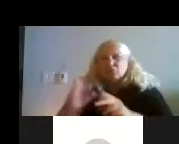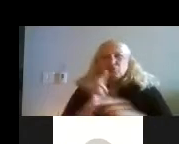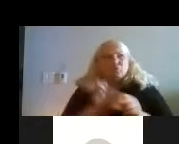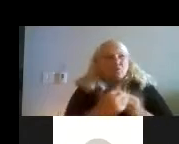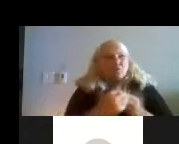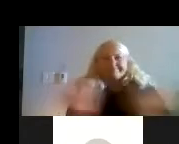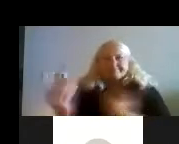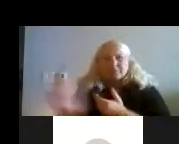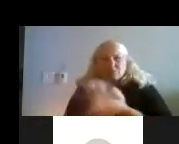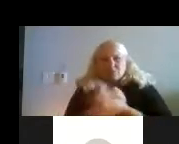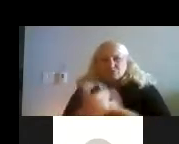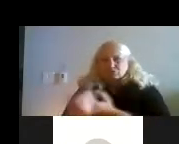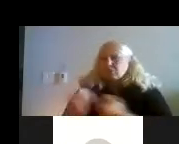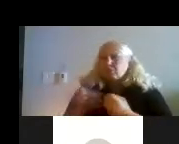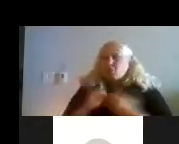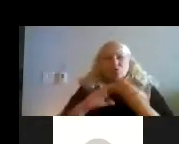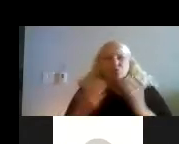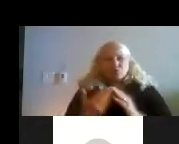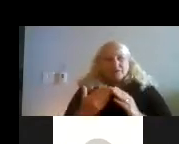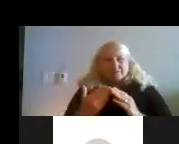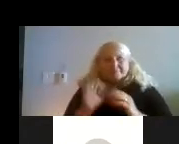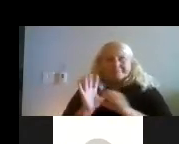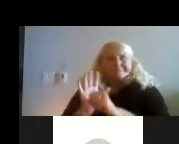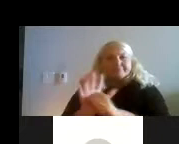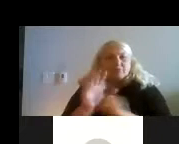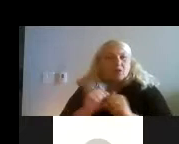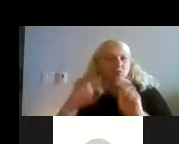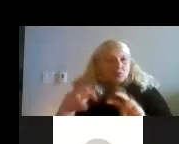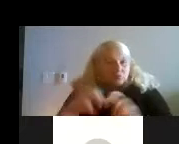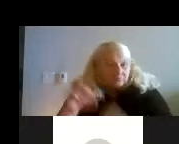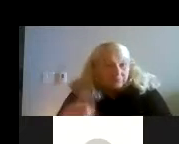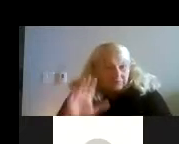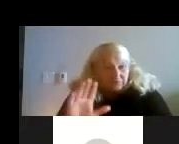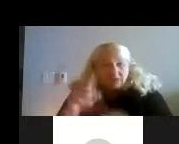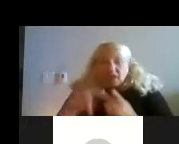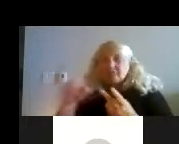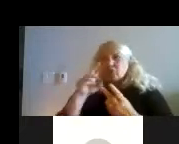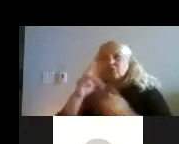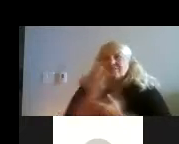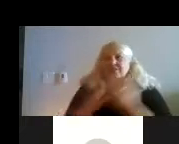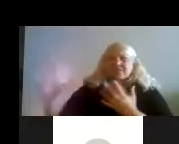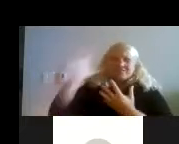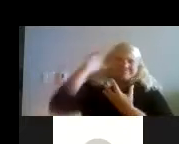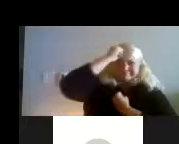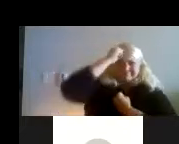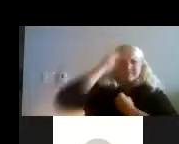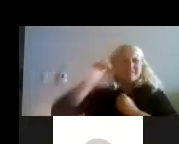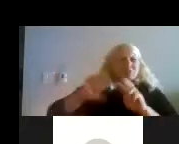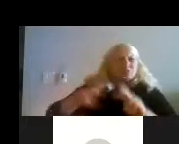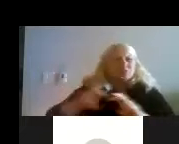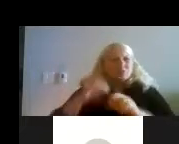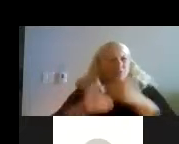more community-driven methods. We need to focus now on decolonizing some of our research